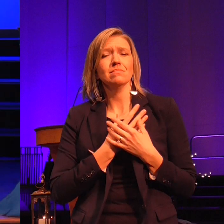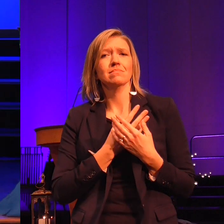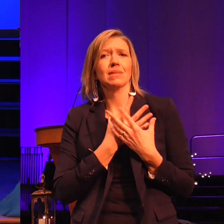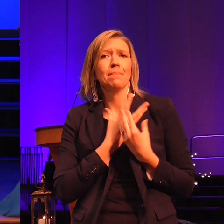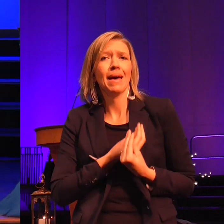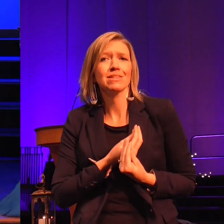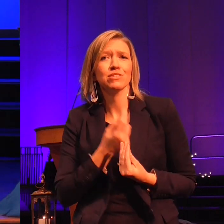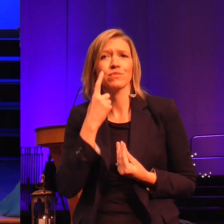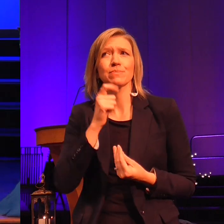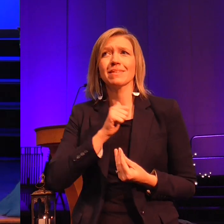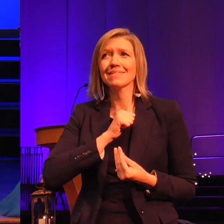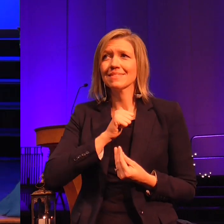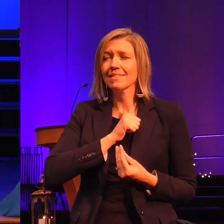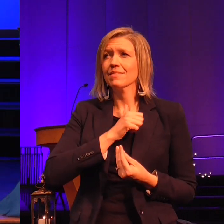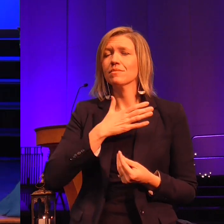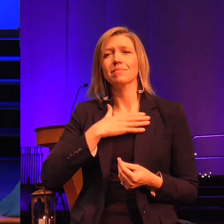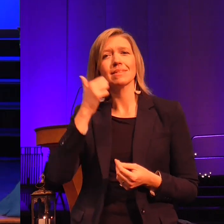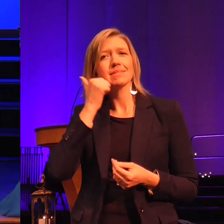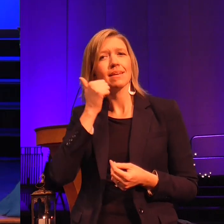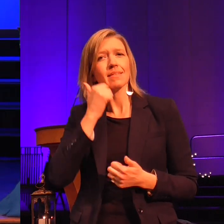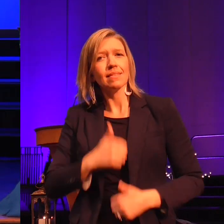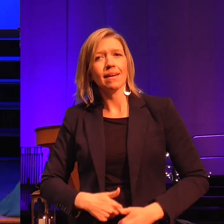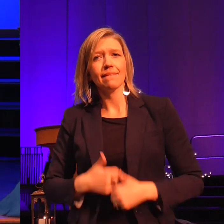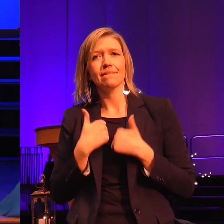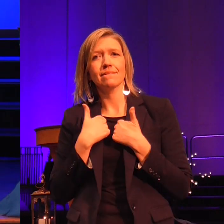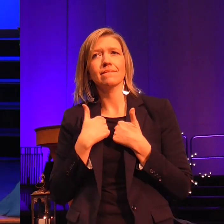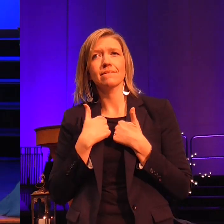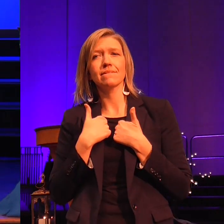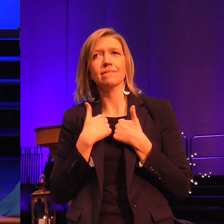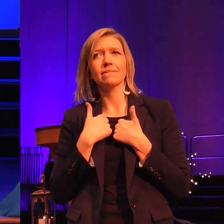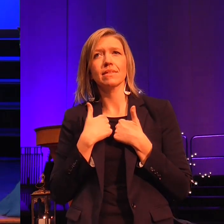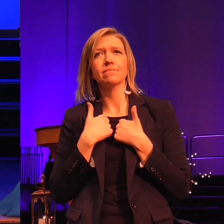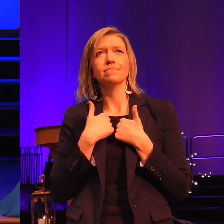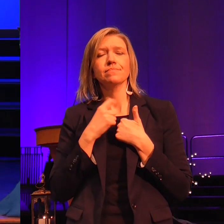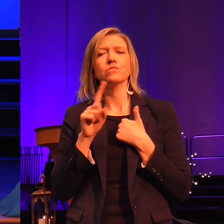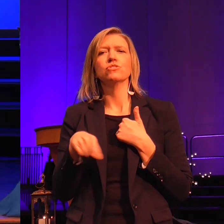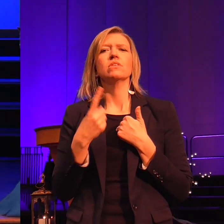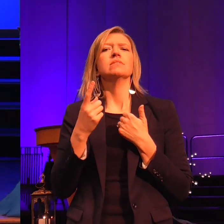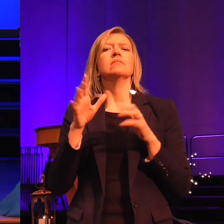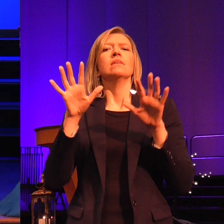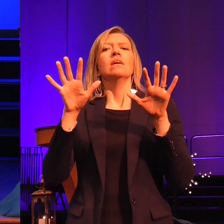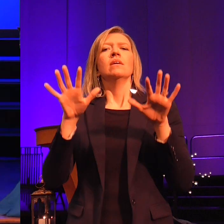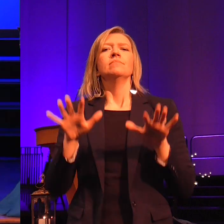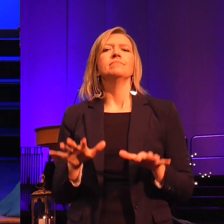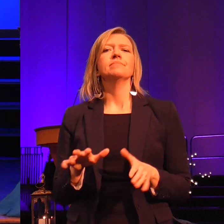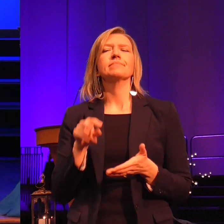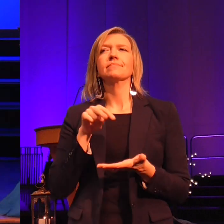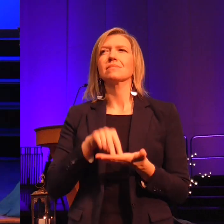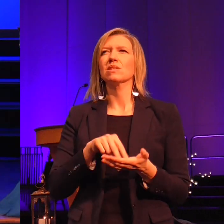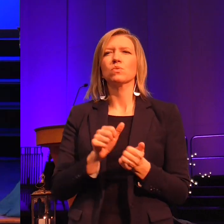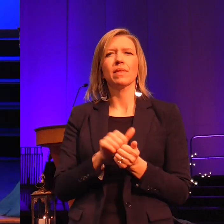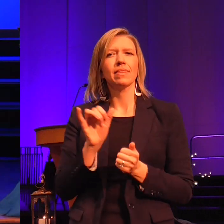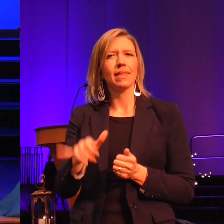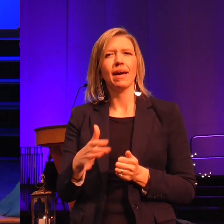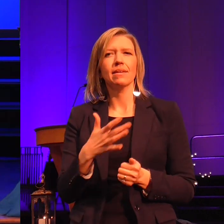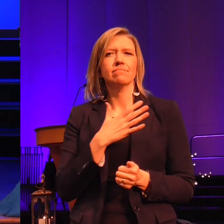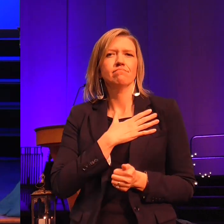daily life and just stand in that compassion all the